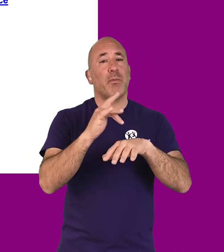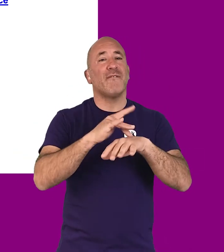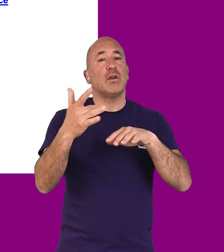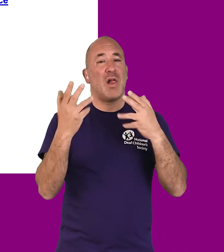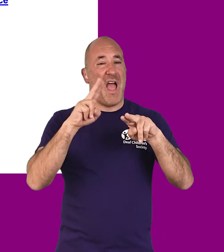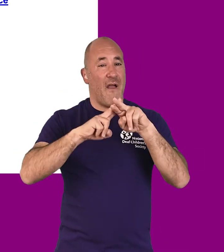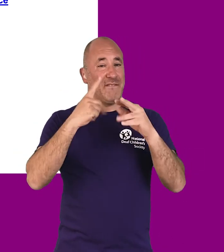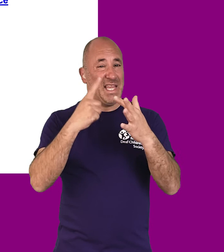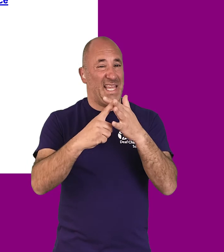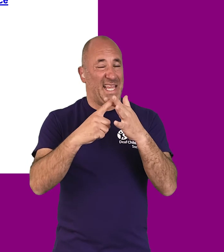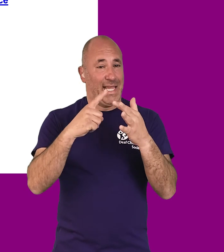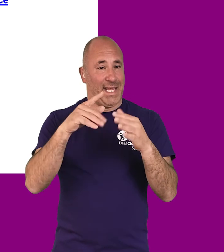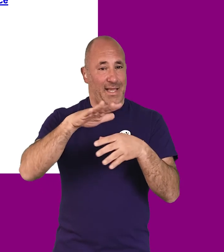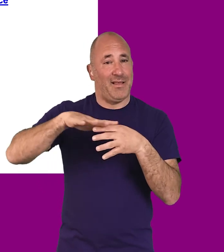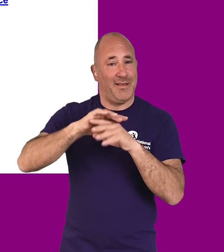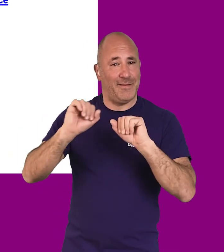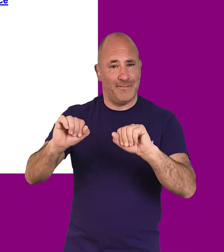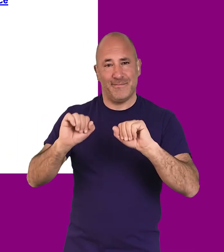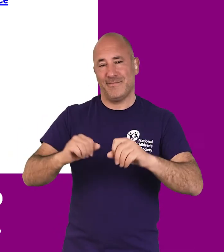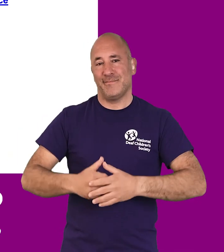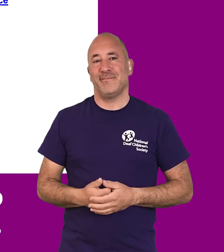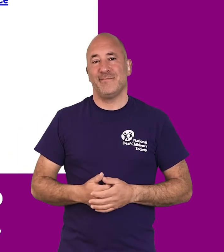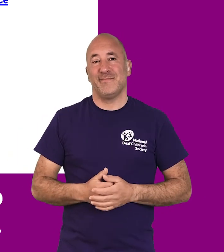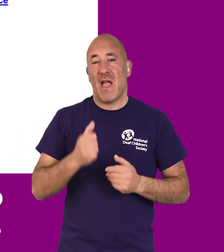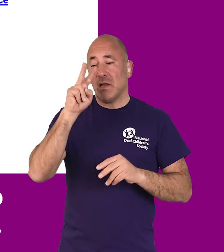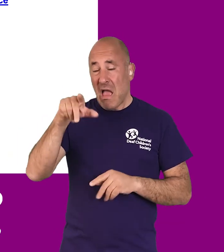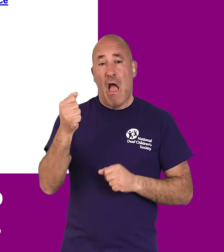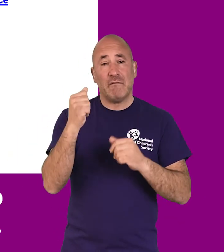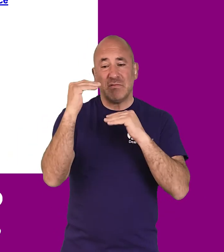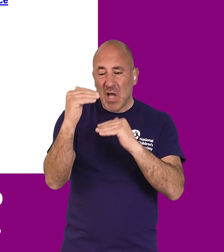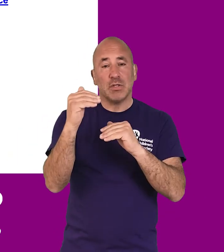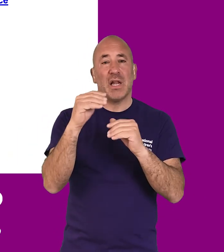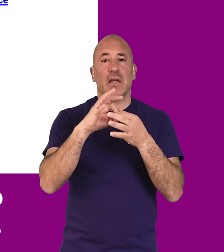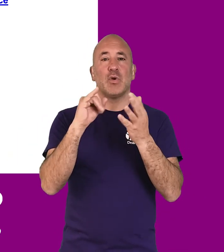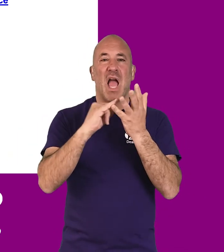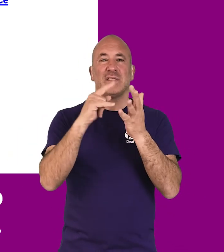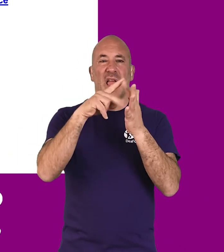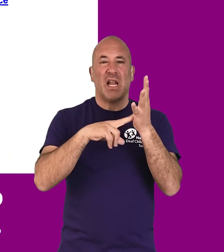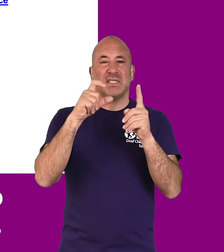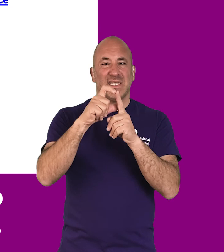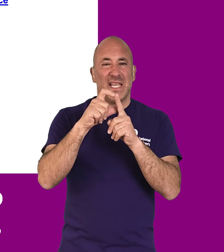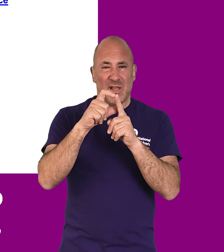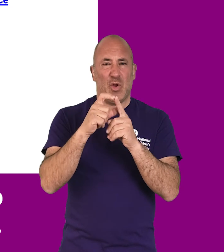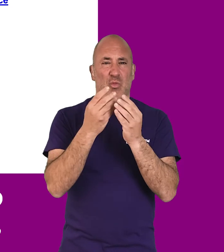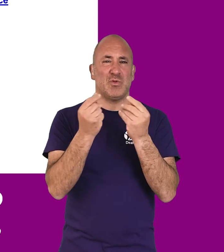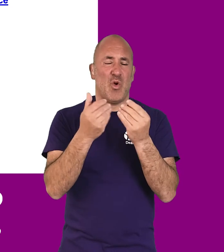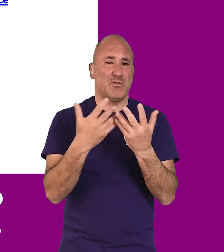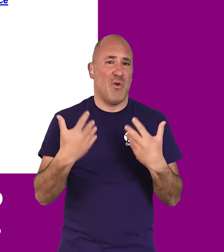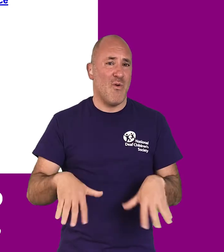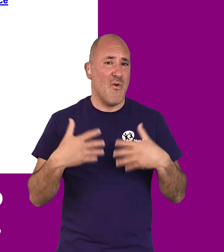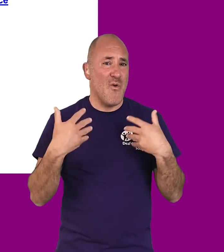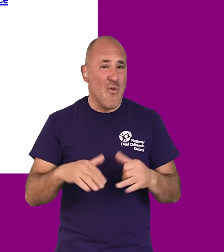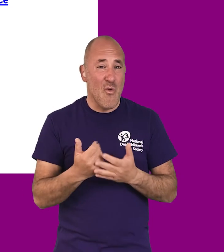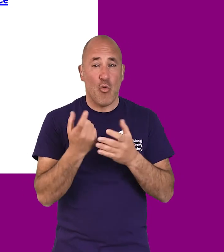support professionals in the FE sector. Within this, there's a section on SEND, which again includes a wealth of